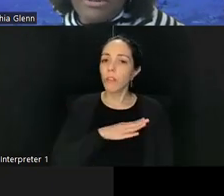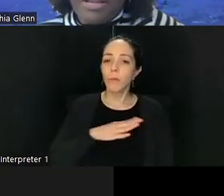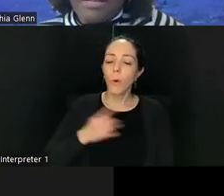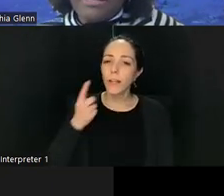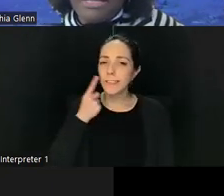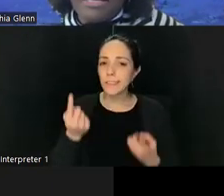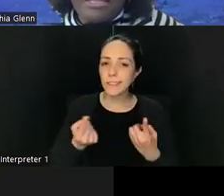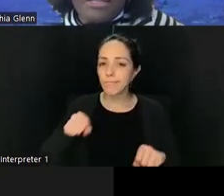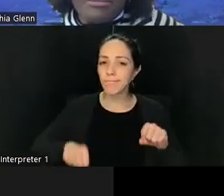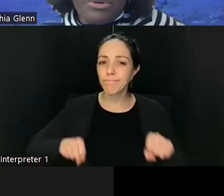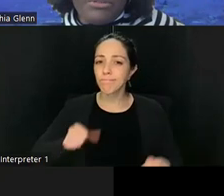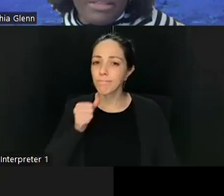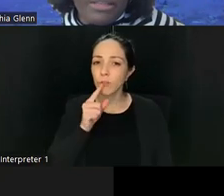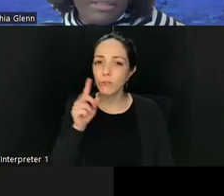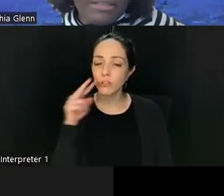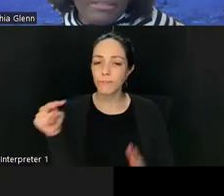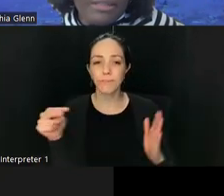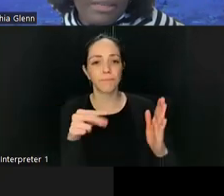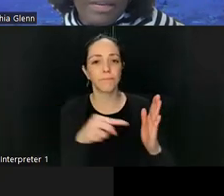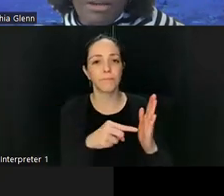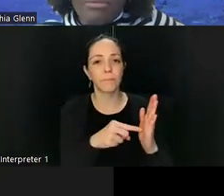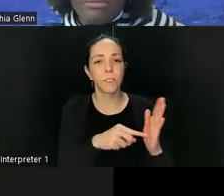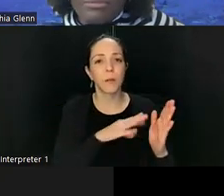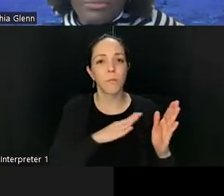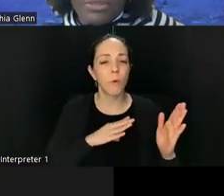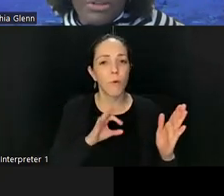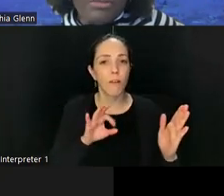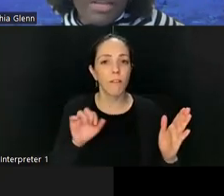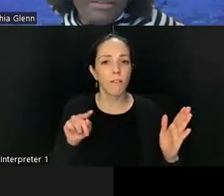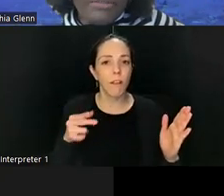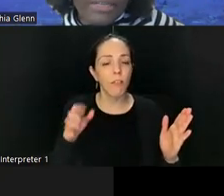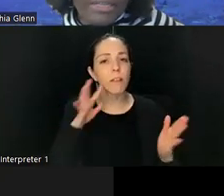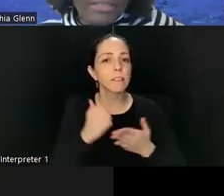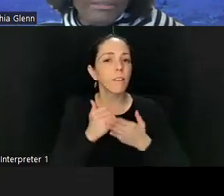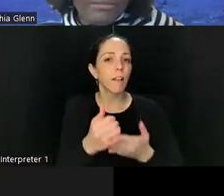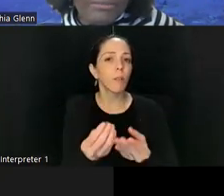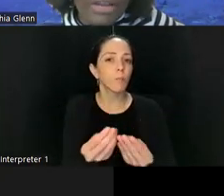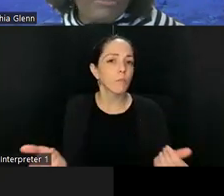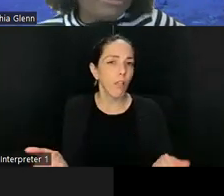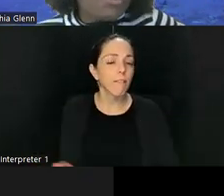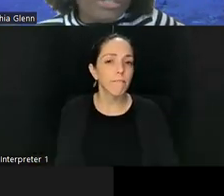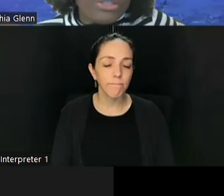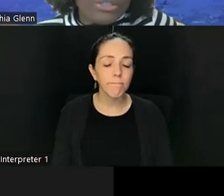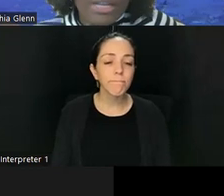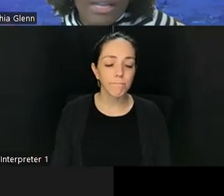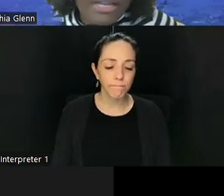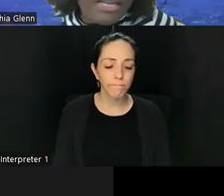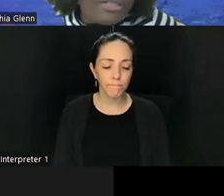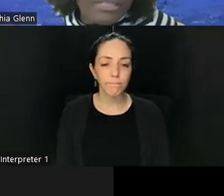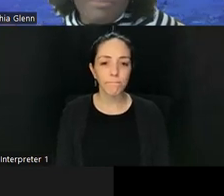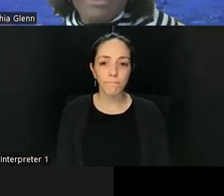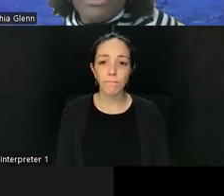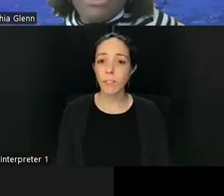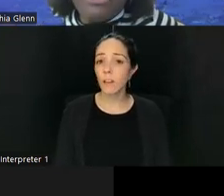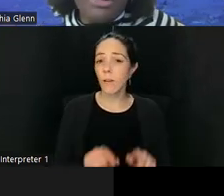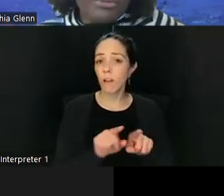make sure they understand that there's a Board of Ethics that can help resolve that if they need to, they have some questions. And like you